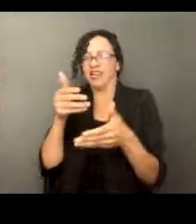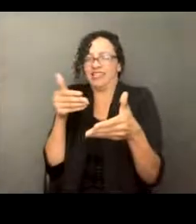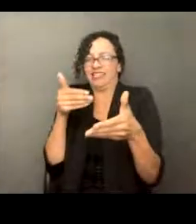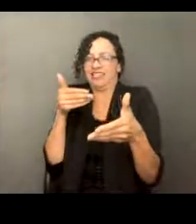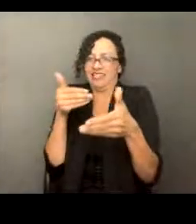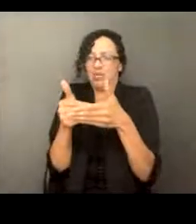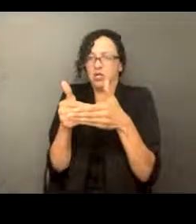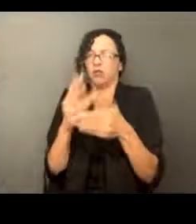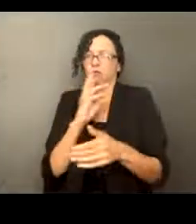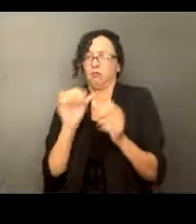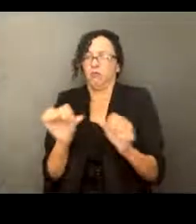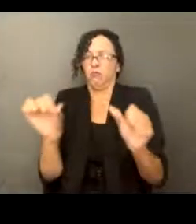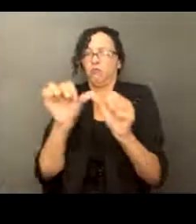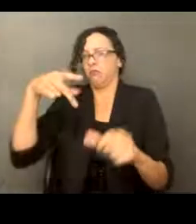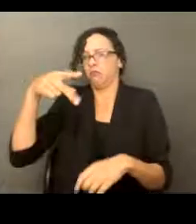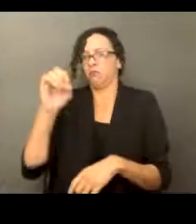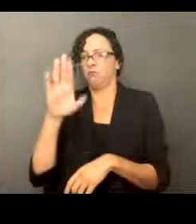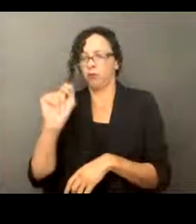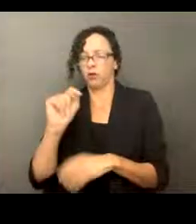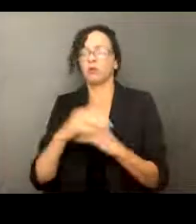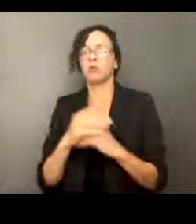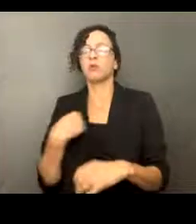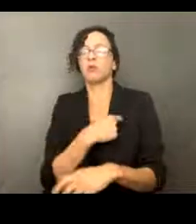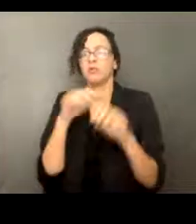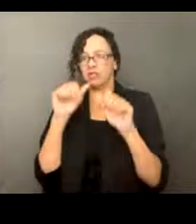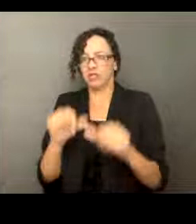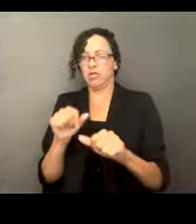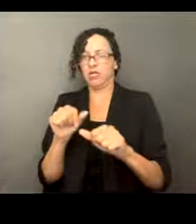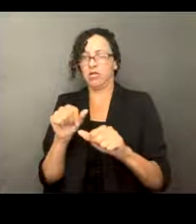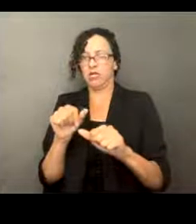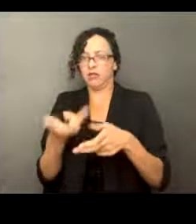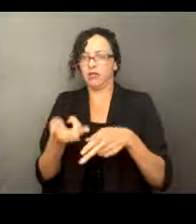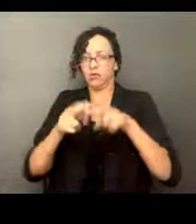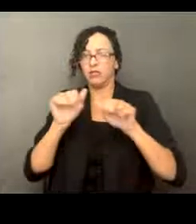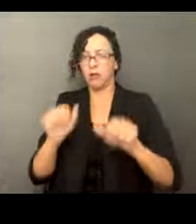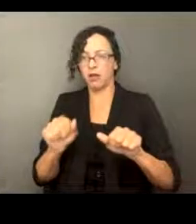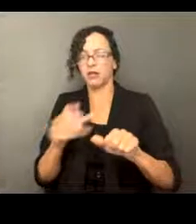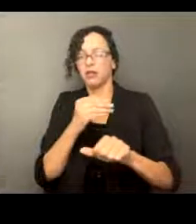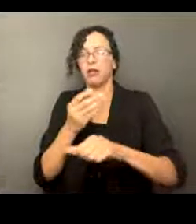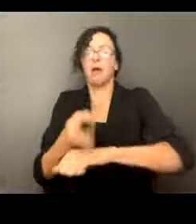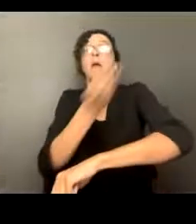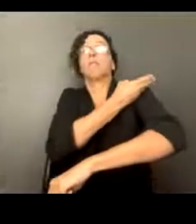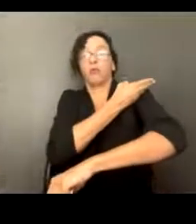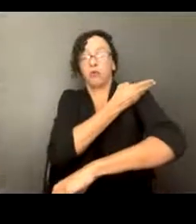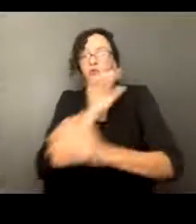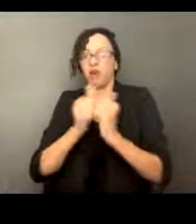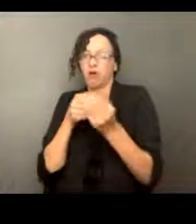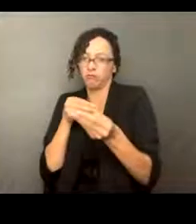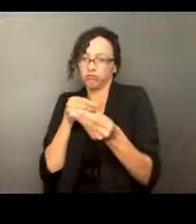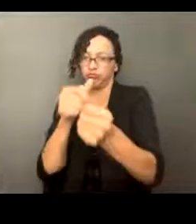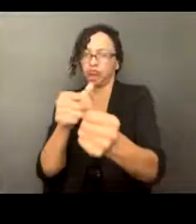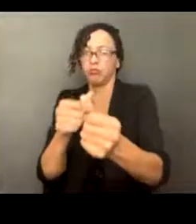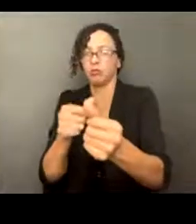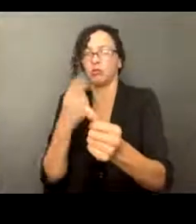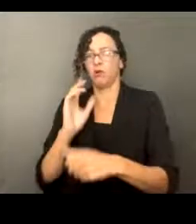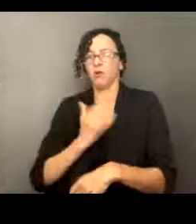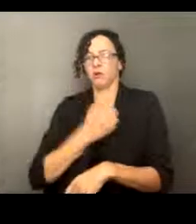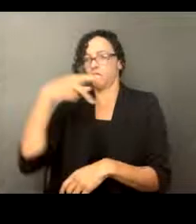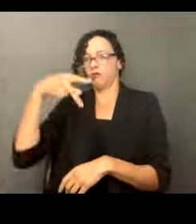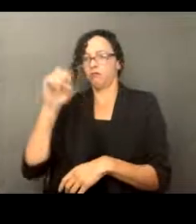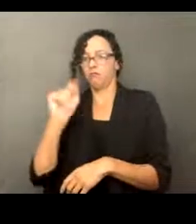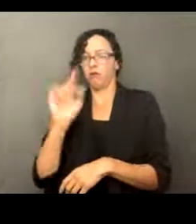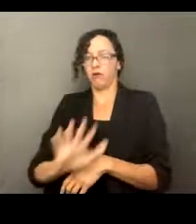can increase capacity and improve efficiency at these ports across our state. So thankful again